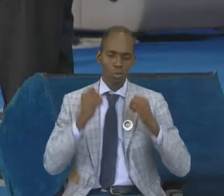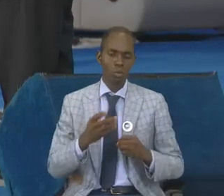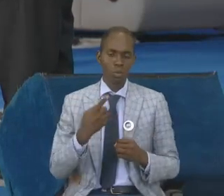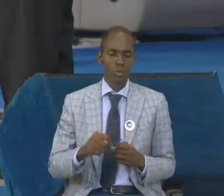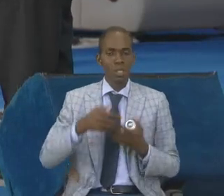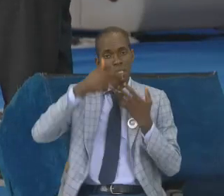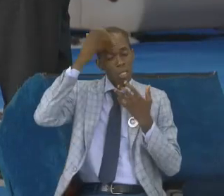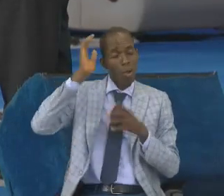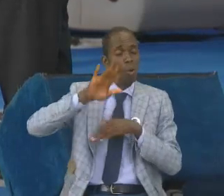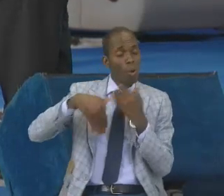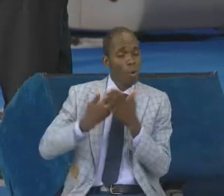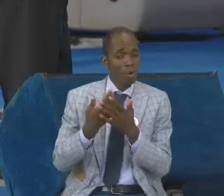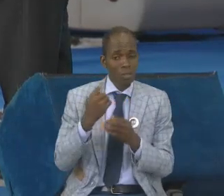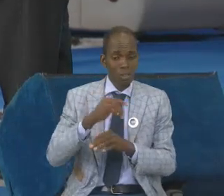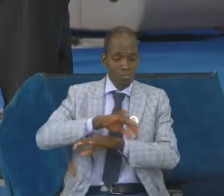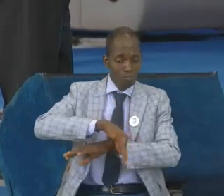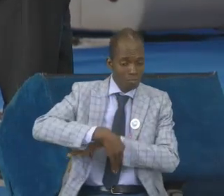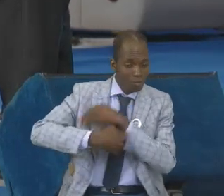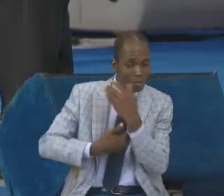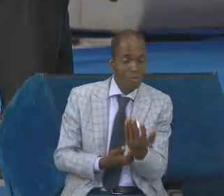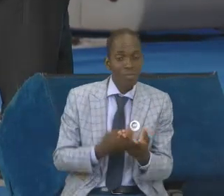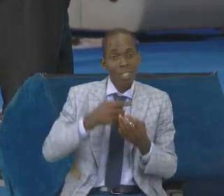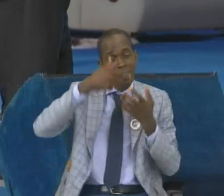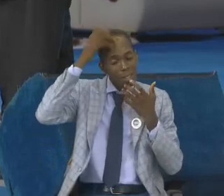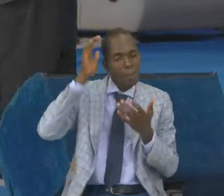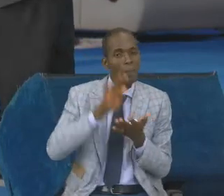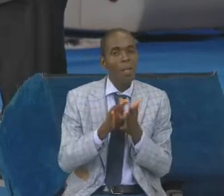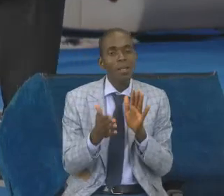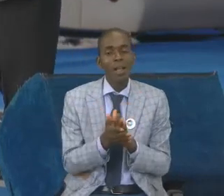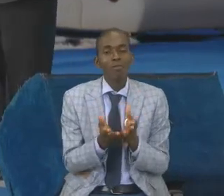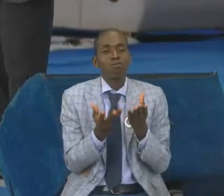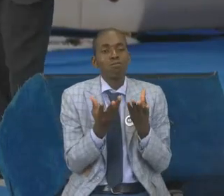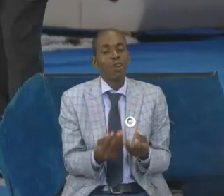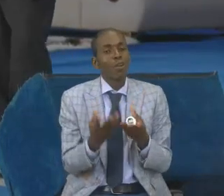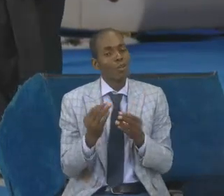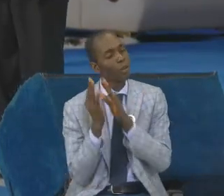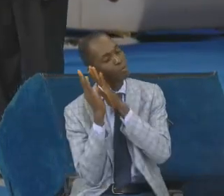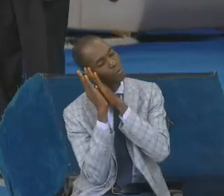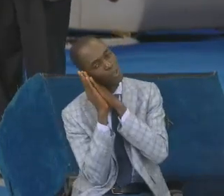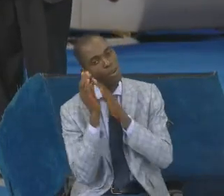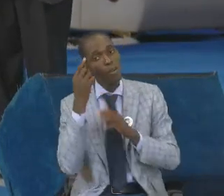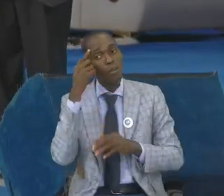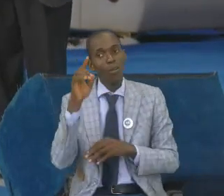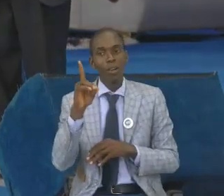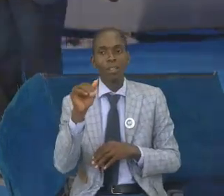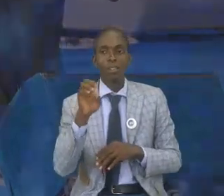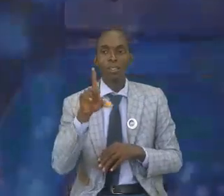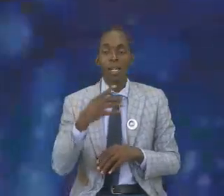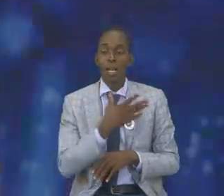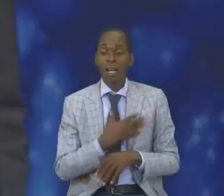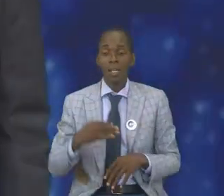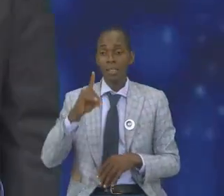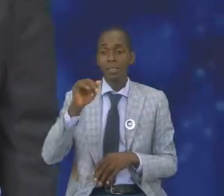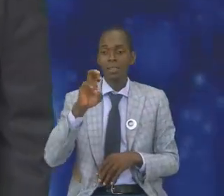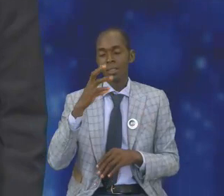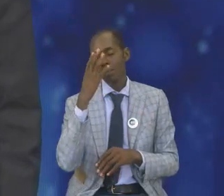they became like a cool, good, soft mattress for Daniel, and Daniel slept well while